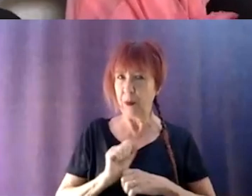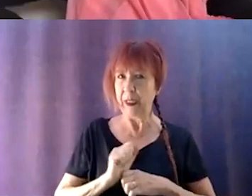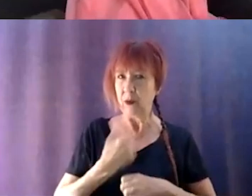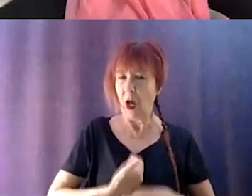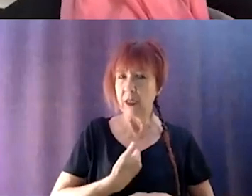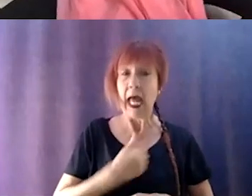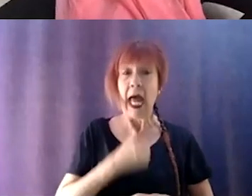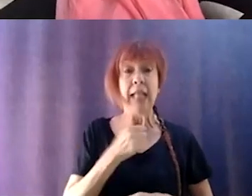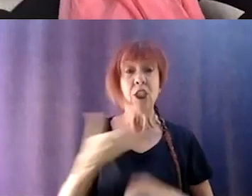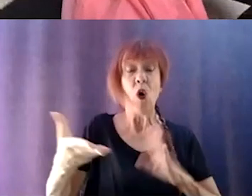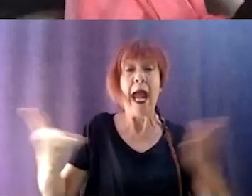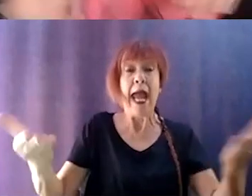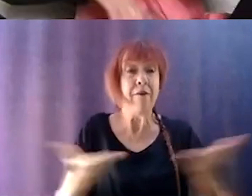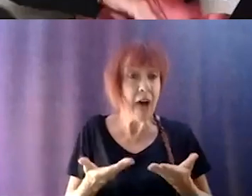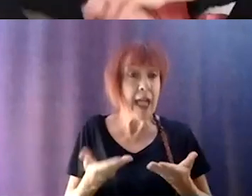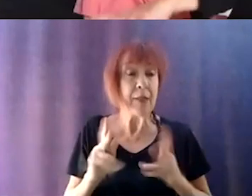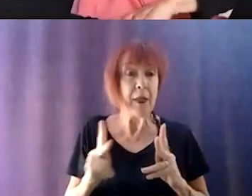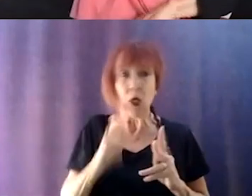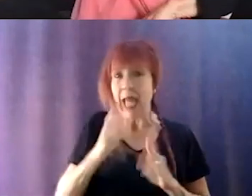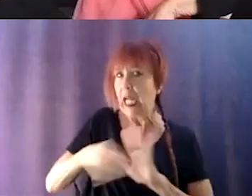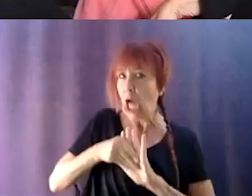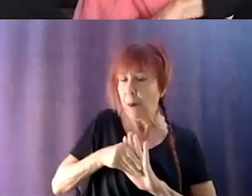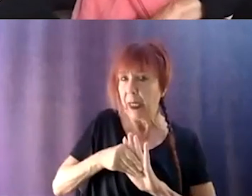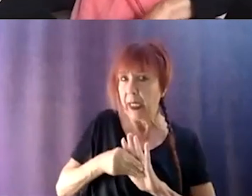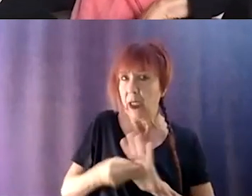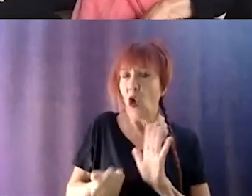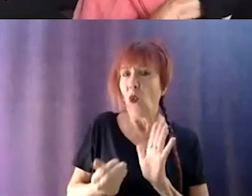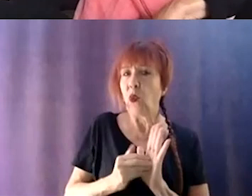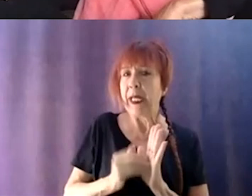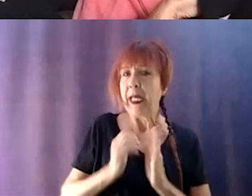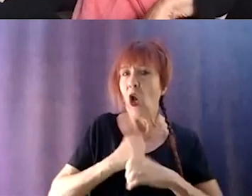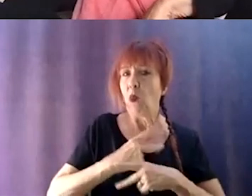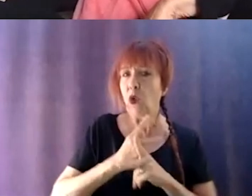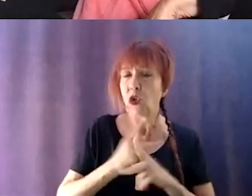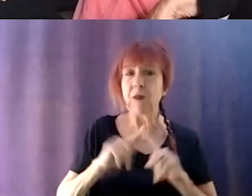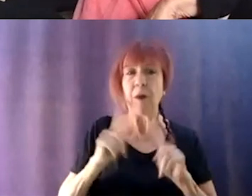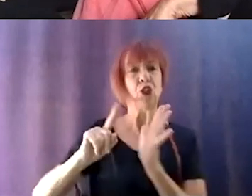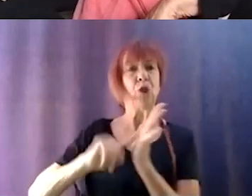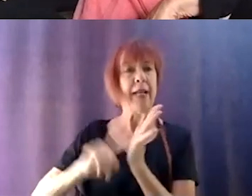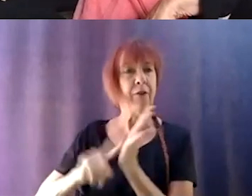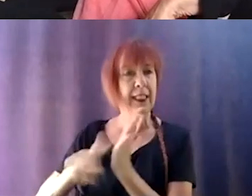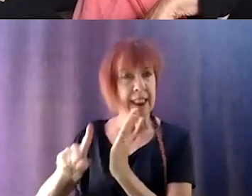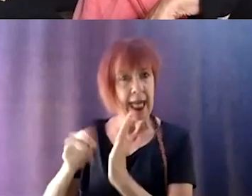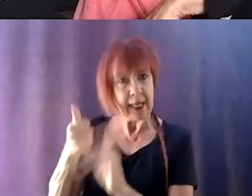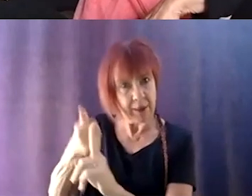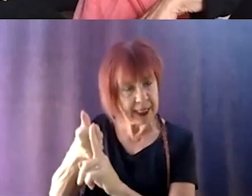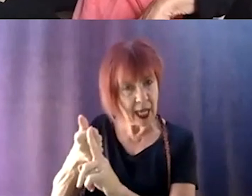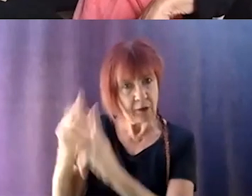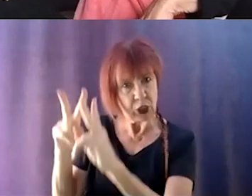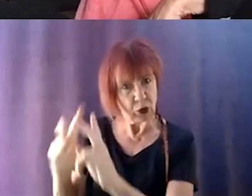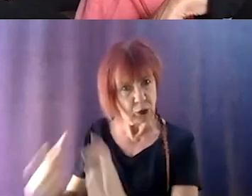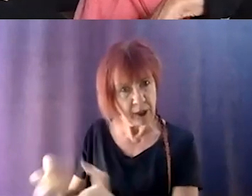to copy, not to reproduce, but to investigate themselves, to be curious. I think this is